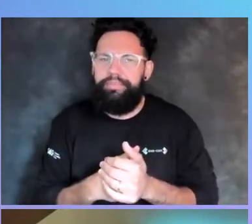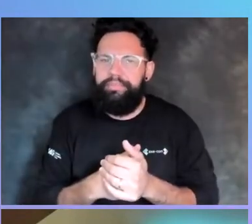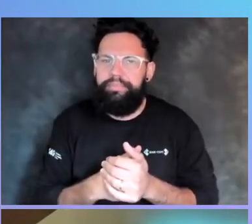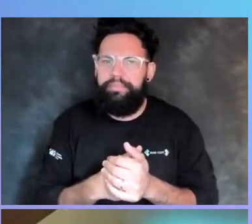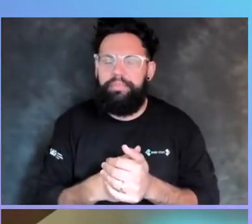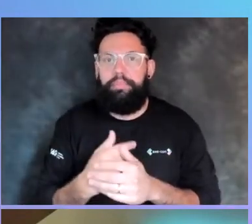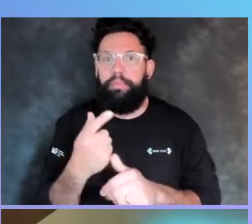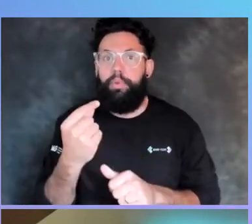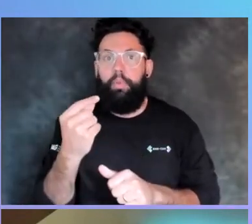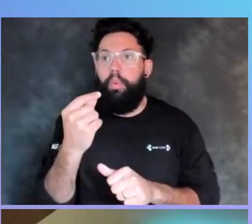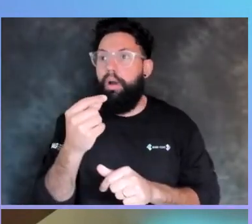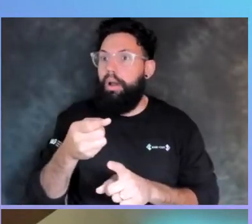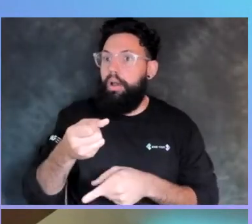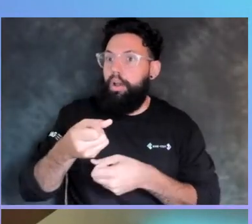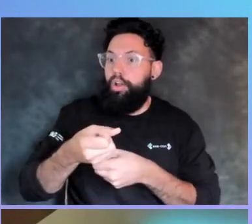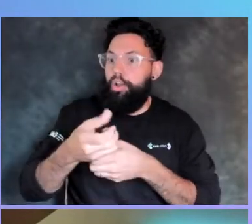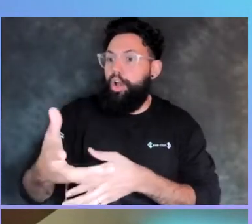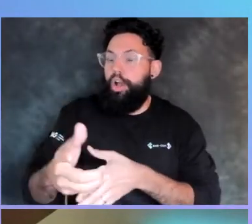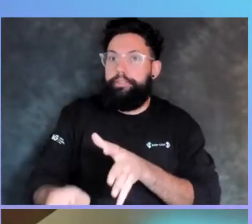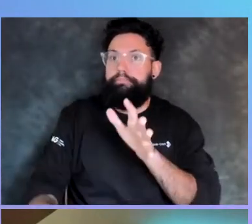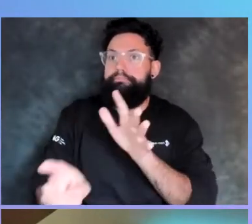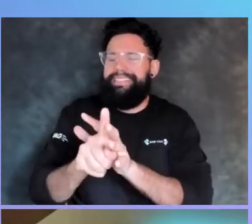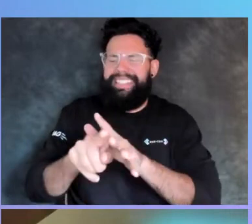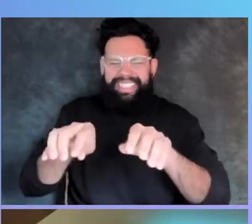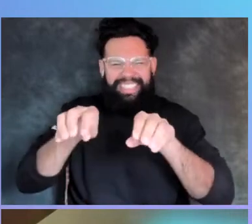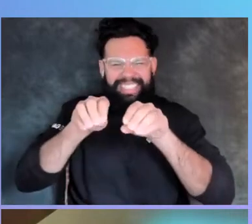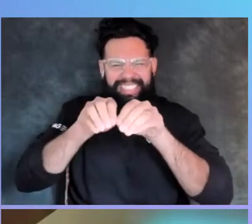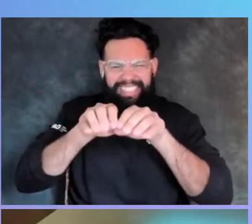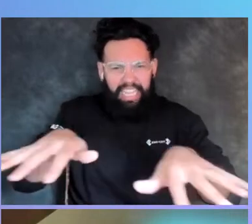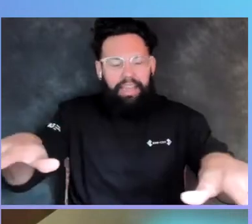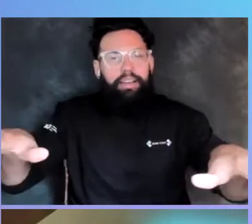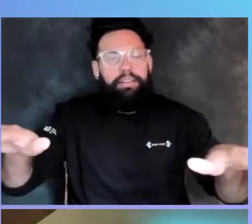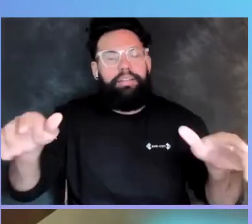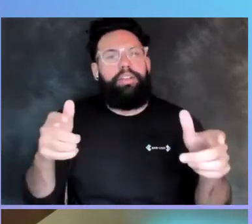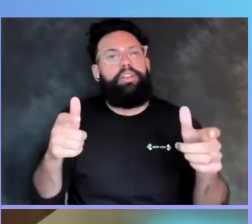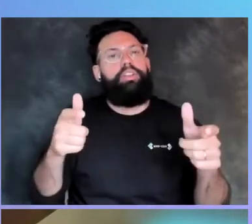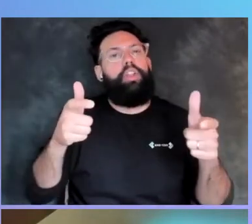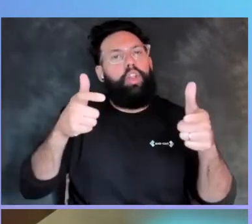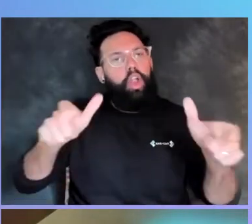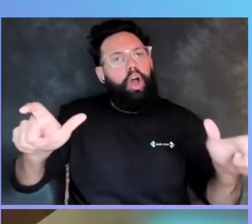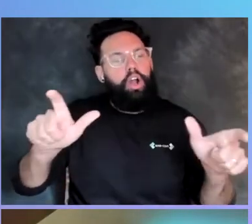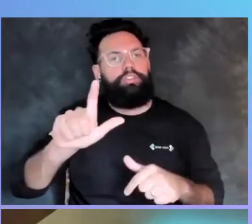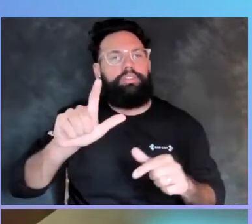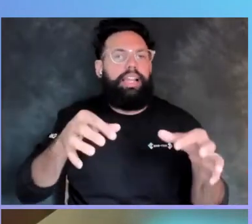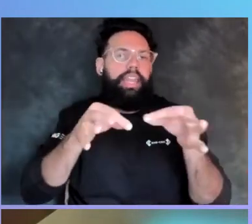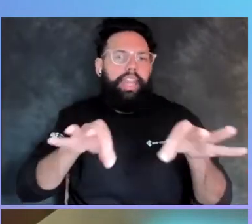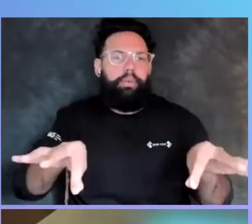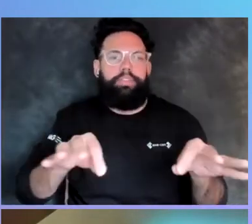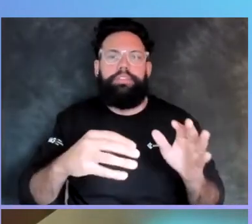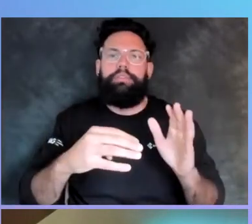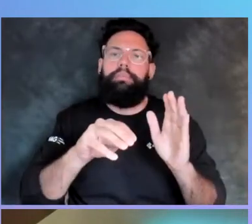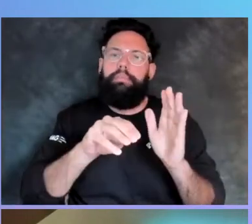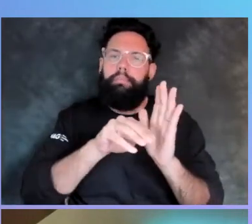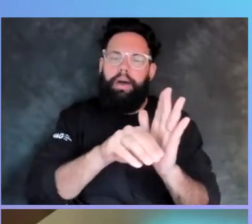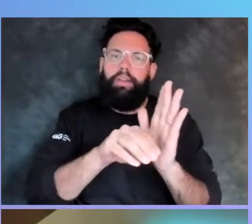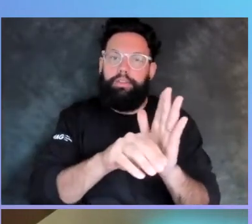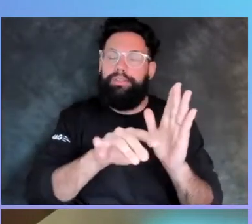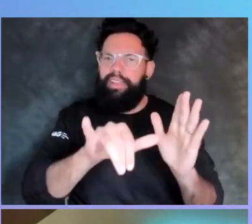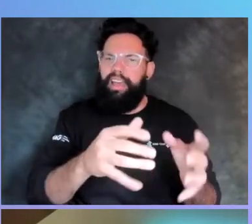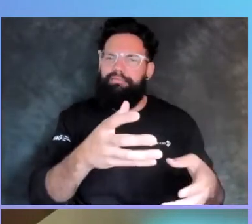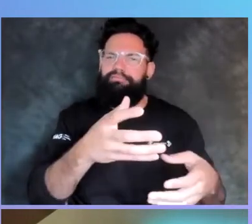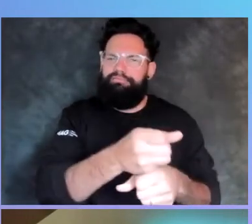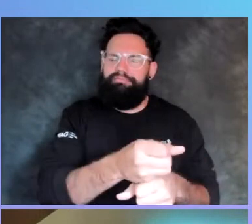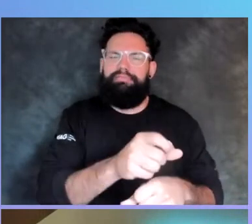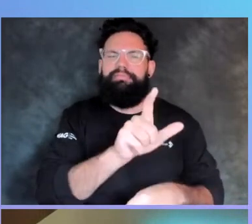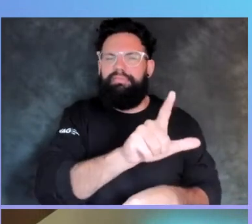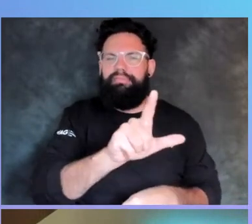and further development of large language models, which you'll hear me refer to as LLMs throughout the course of this talk today. The most